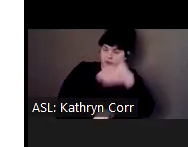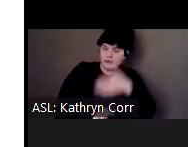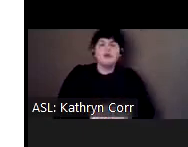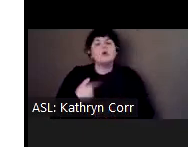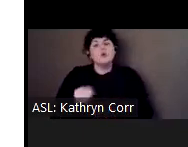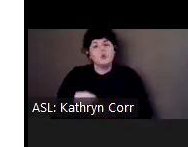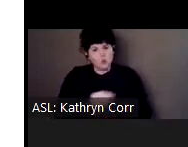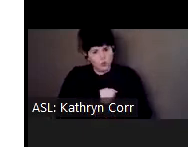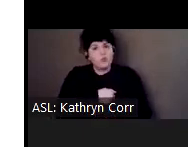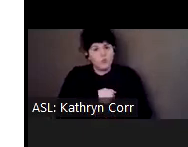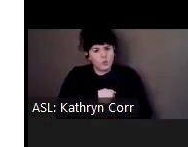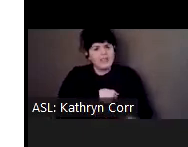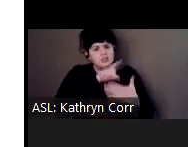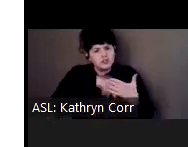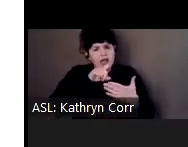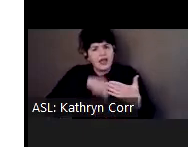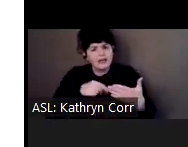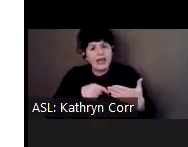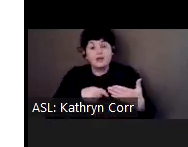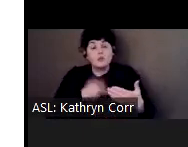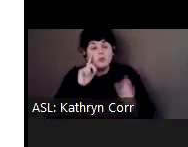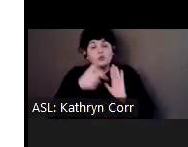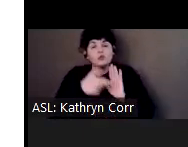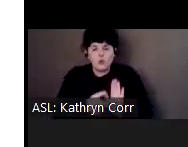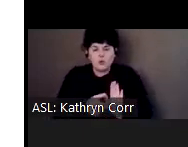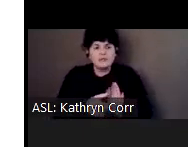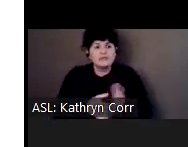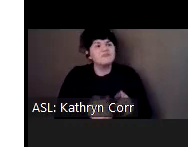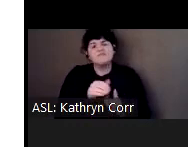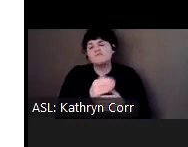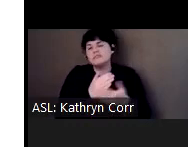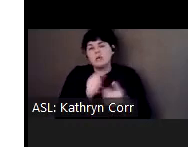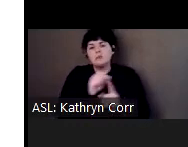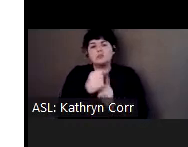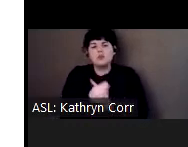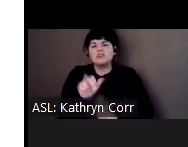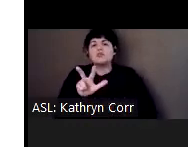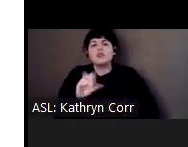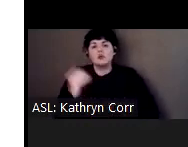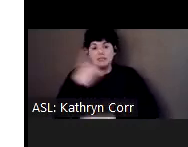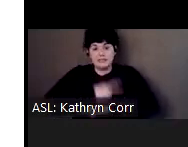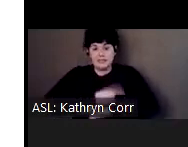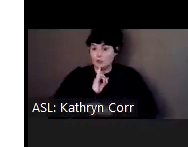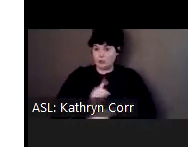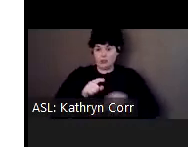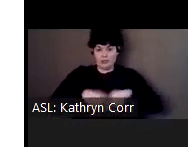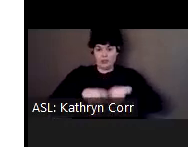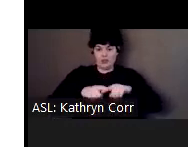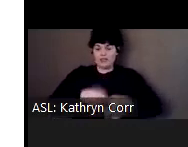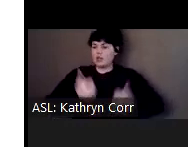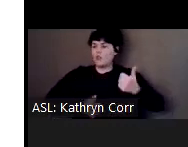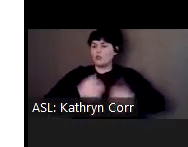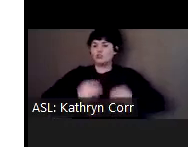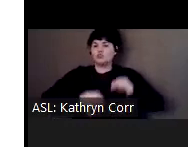some instances, it's about 30 days. This is dependent on the court where it happened. What happens after